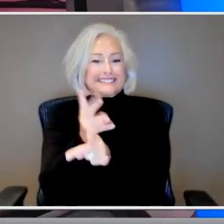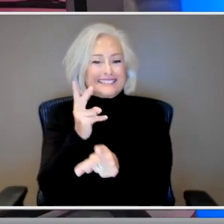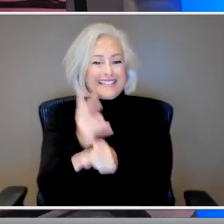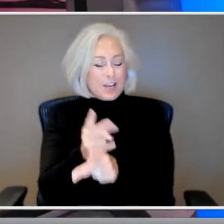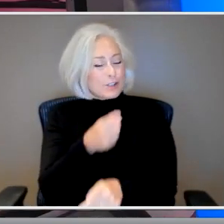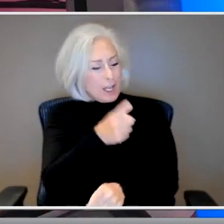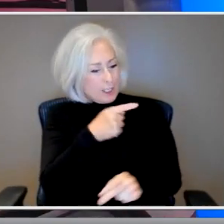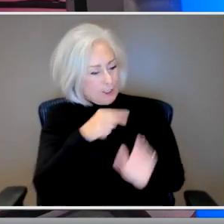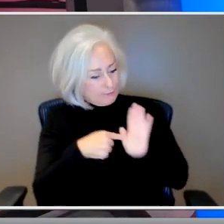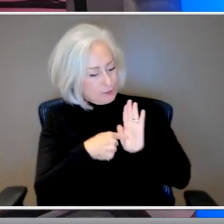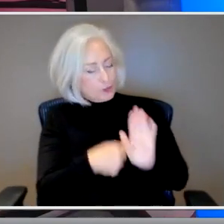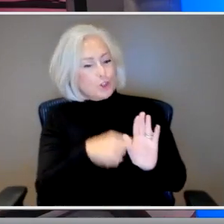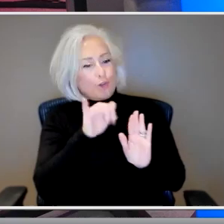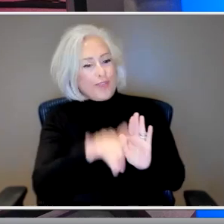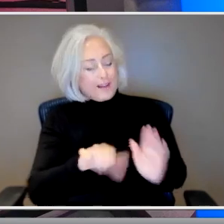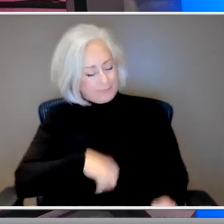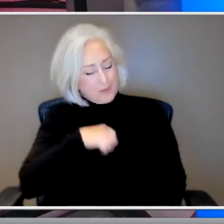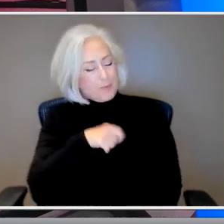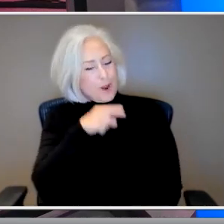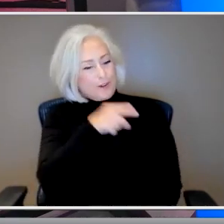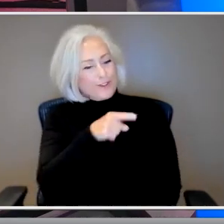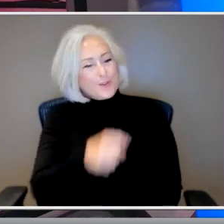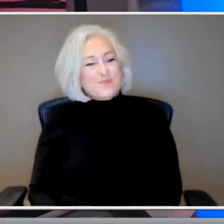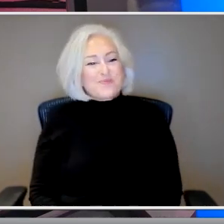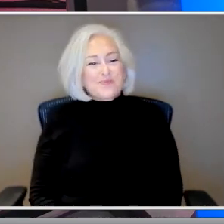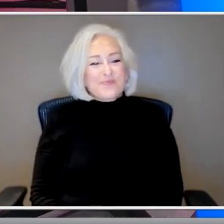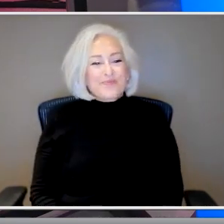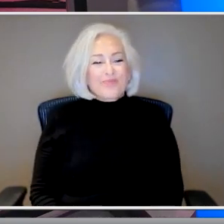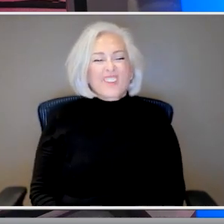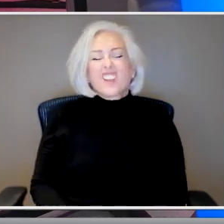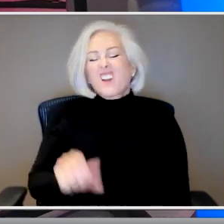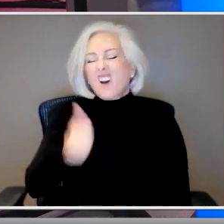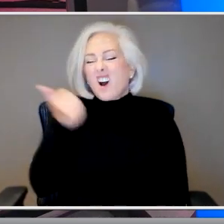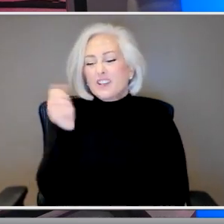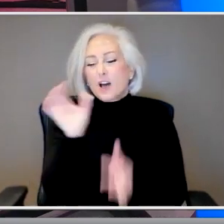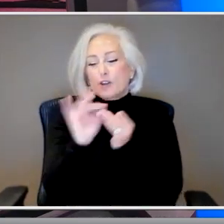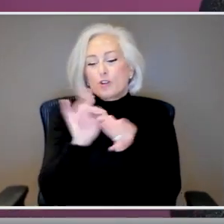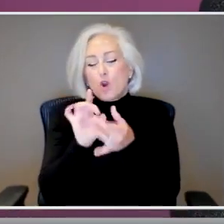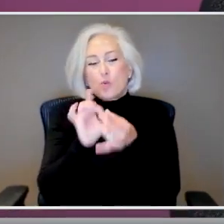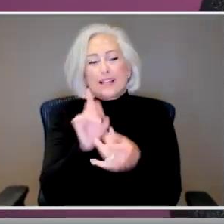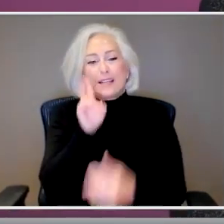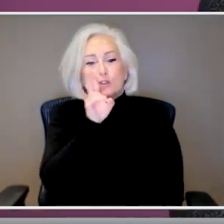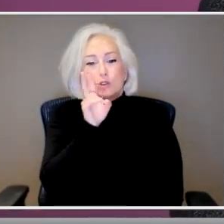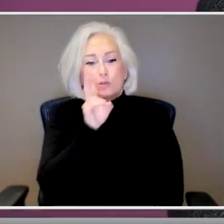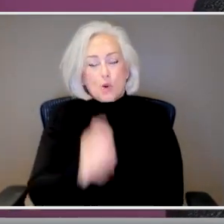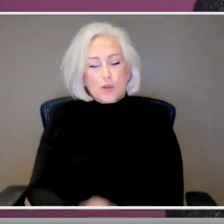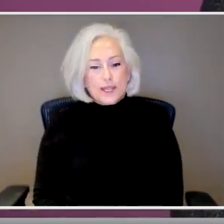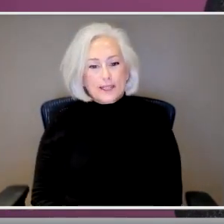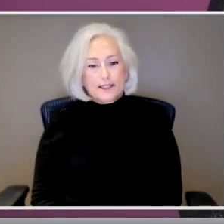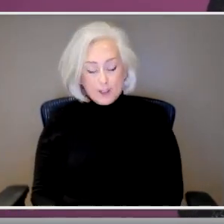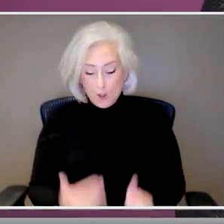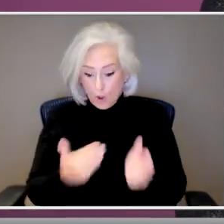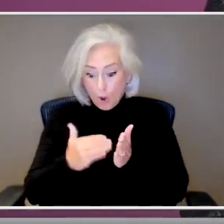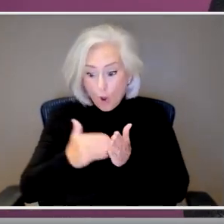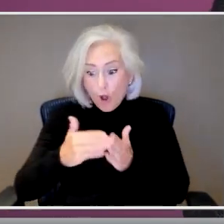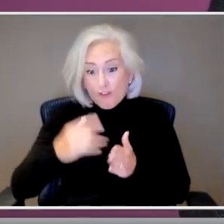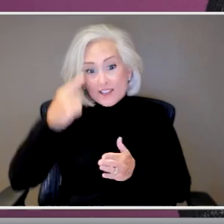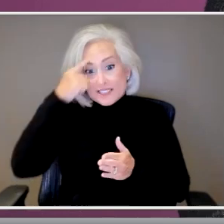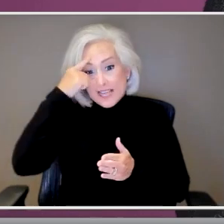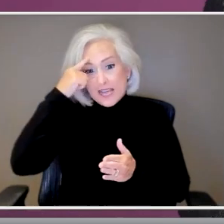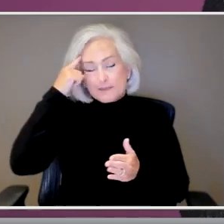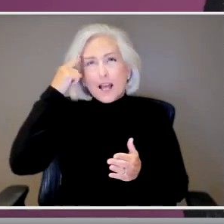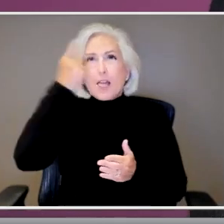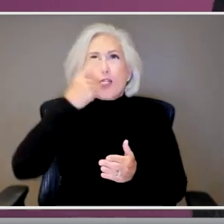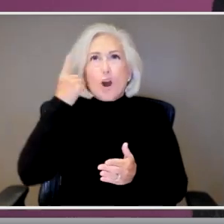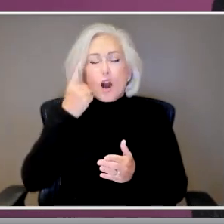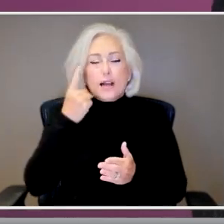proud of you. And just another note on the smoking is there was many times I thought about it, or you see a half a cigarette laying